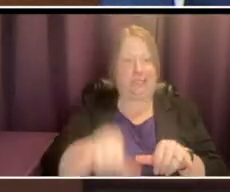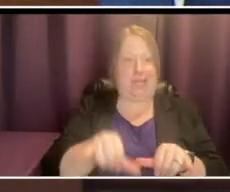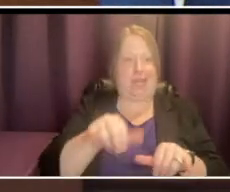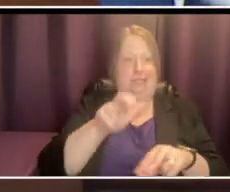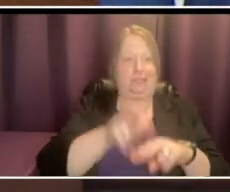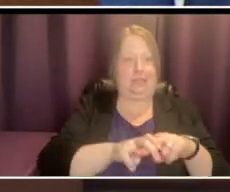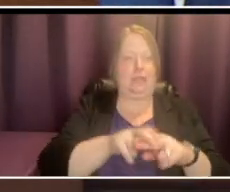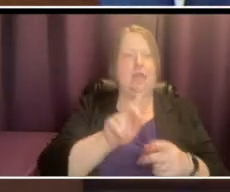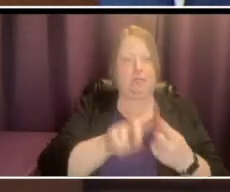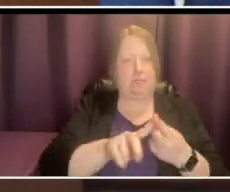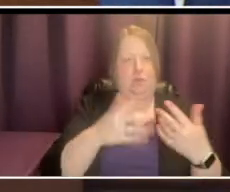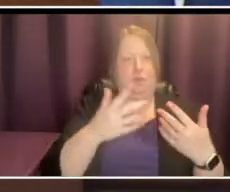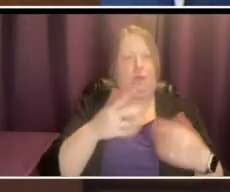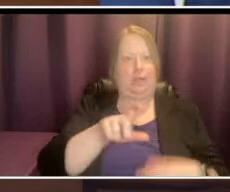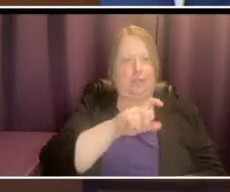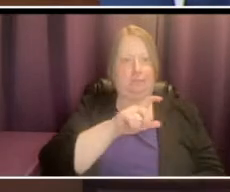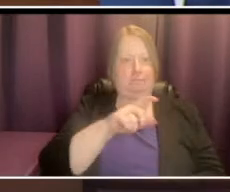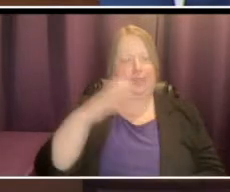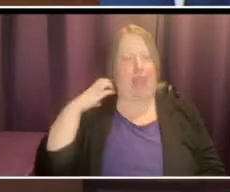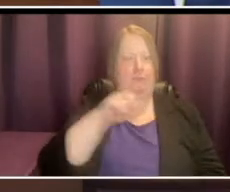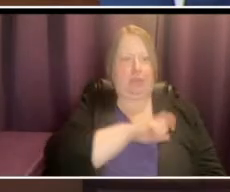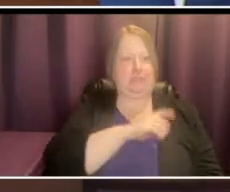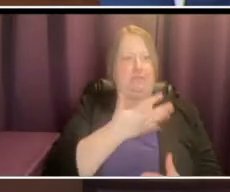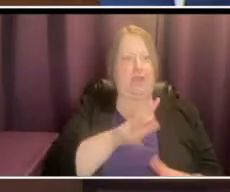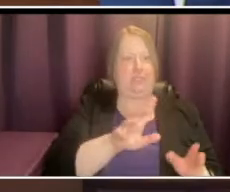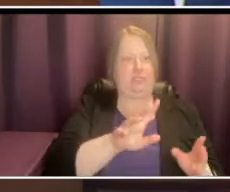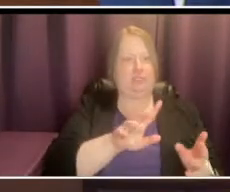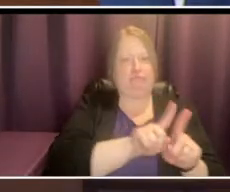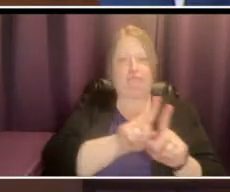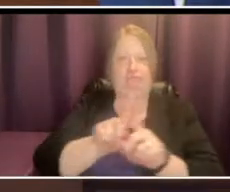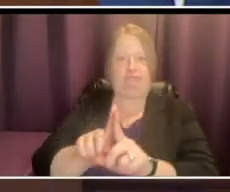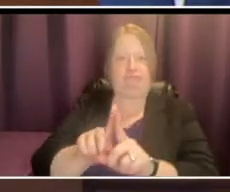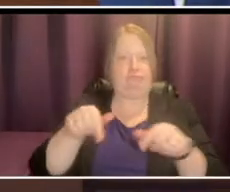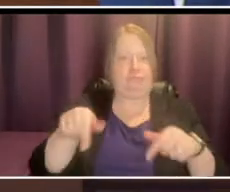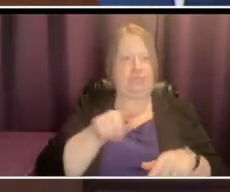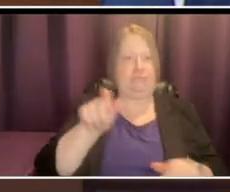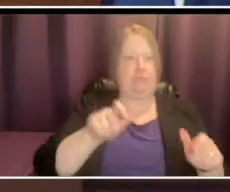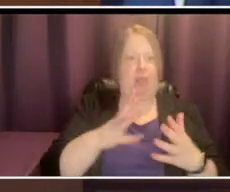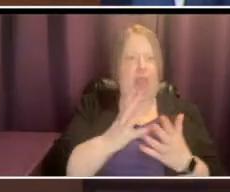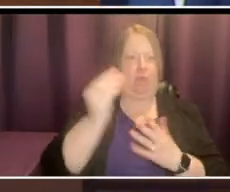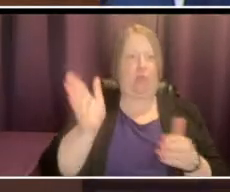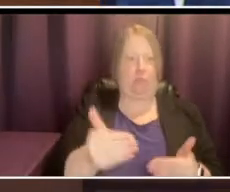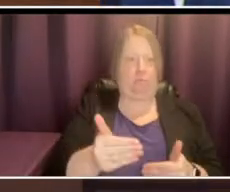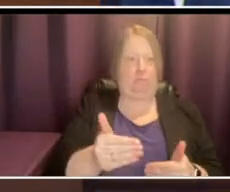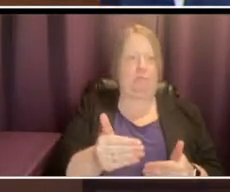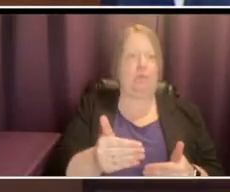members from the room. Without objection, the committee stands adjourned.